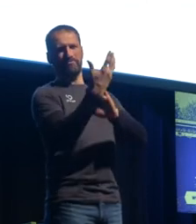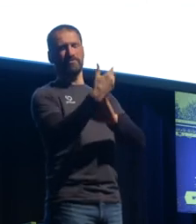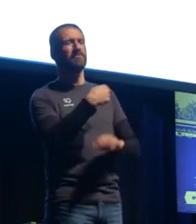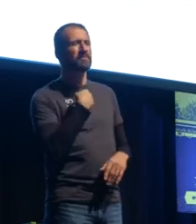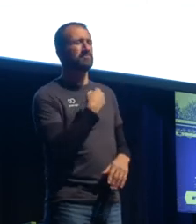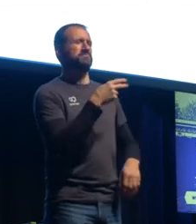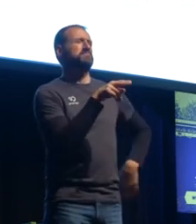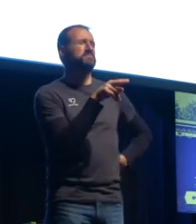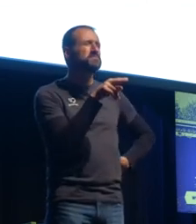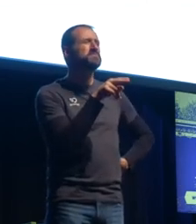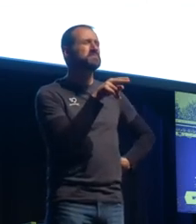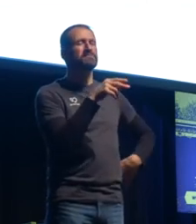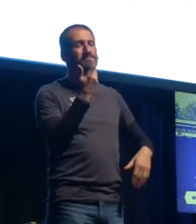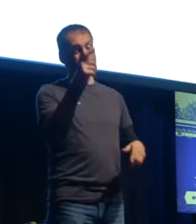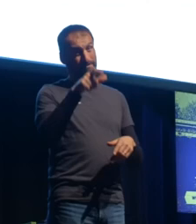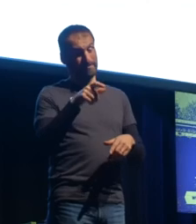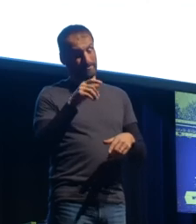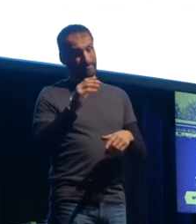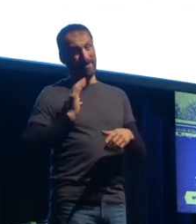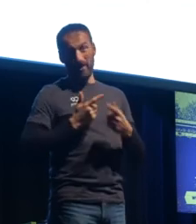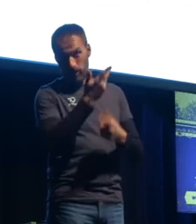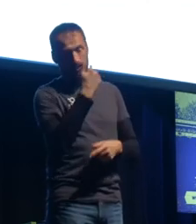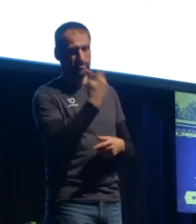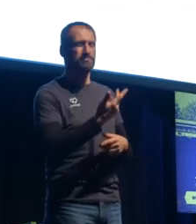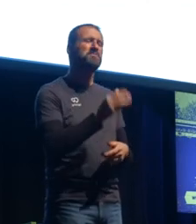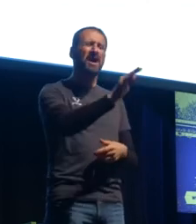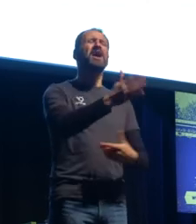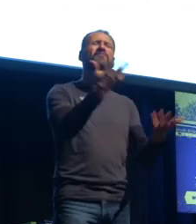goes, somebody came up to her and said, where do you work?